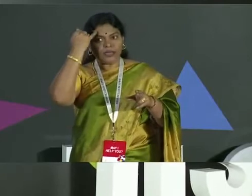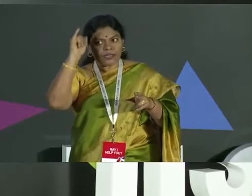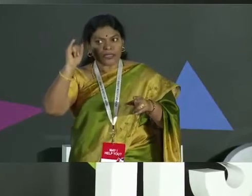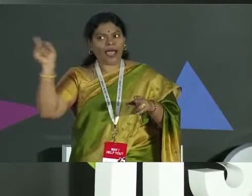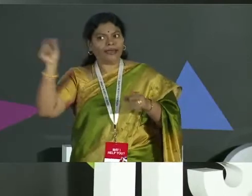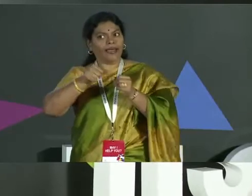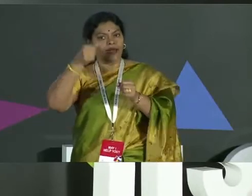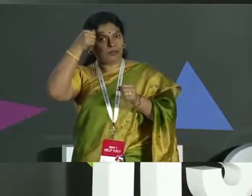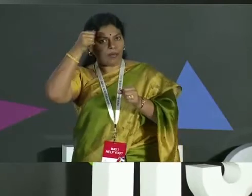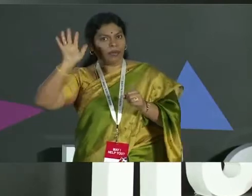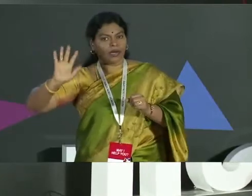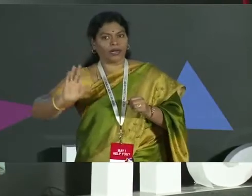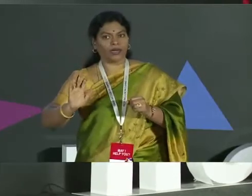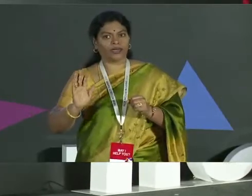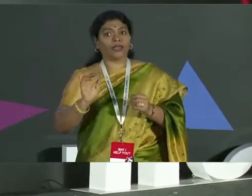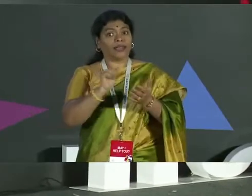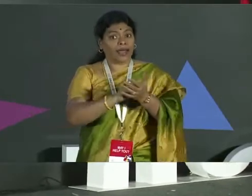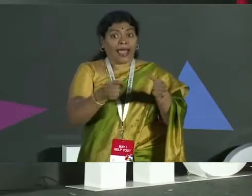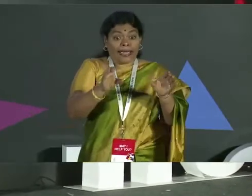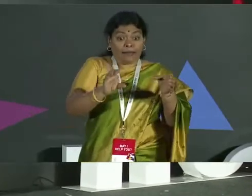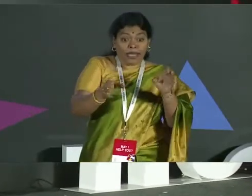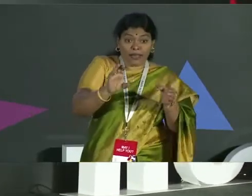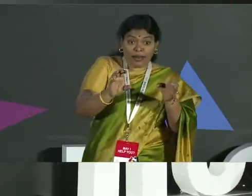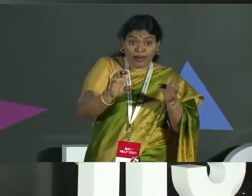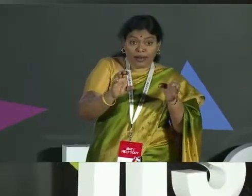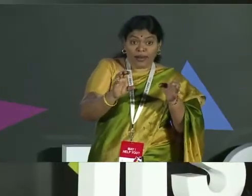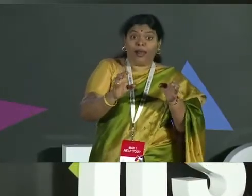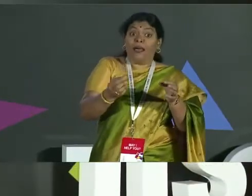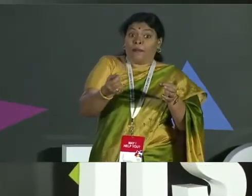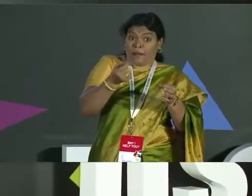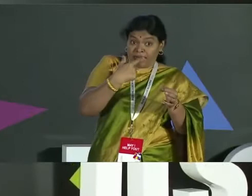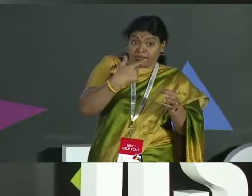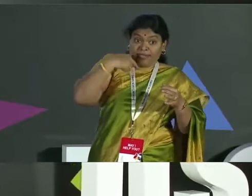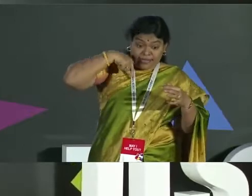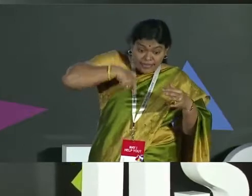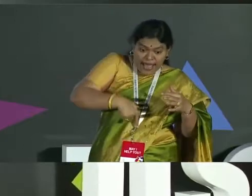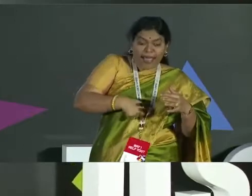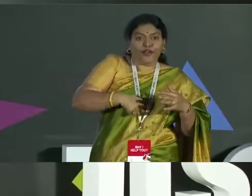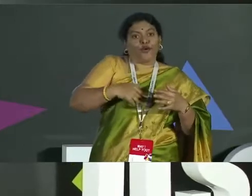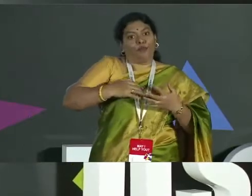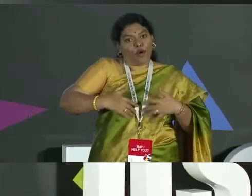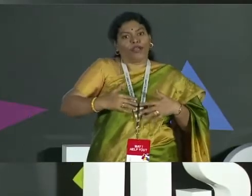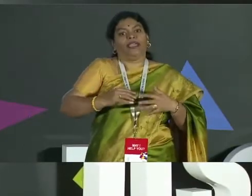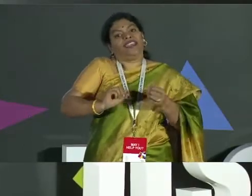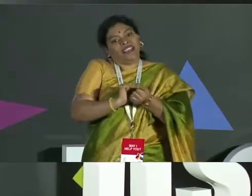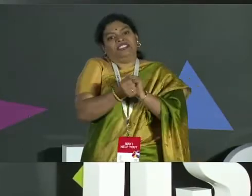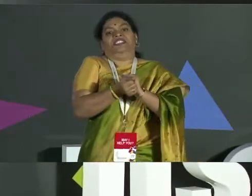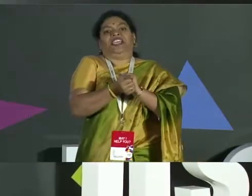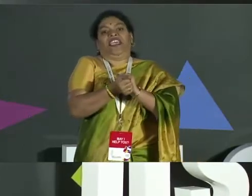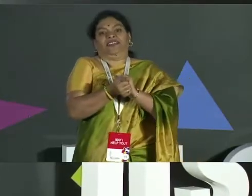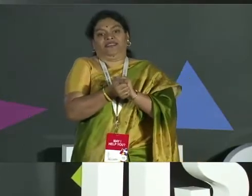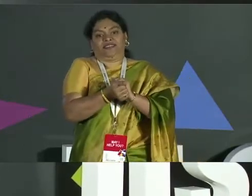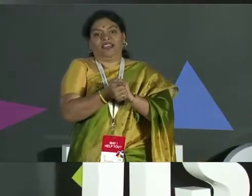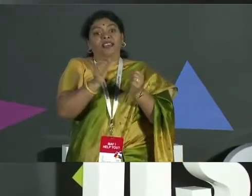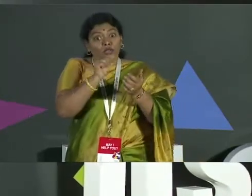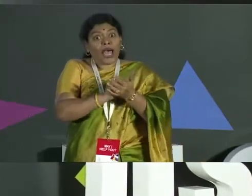mind that a chemical external medicinal intervention in your body can lead to something like this. So that's where this